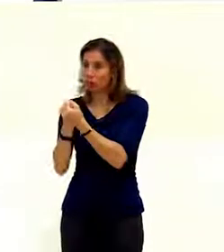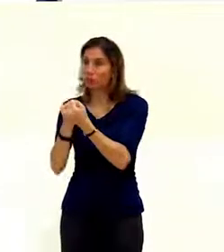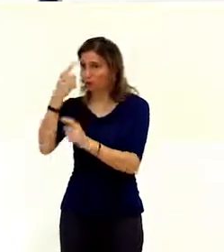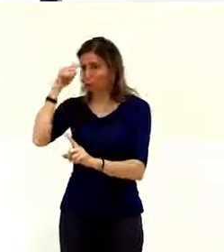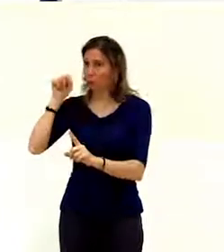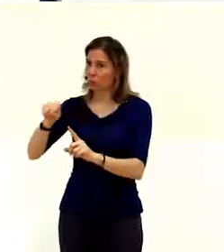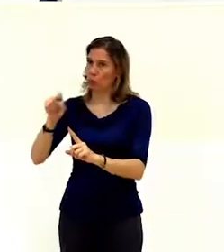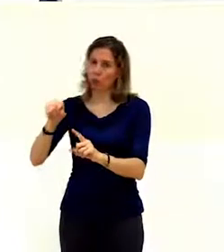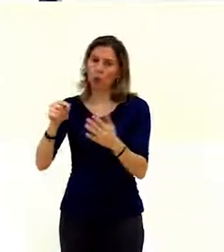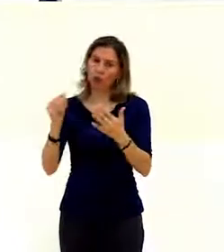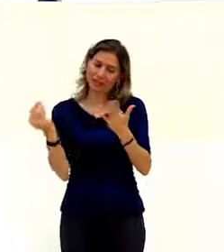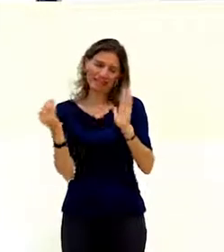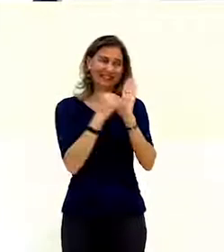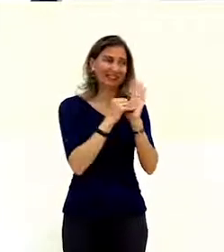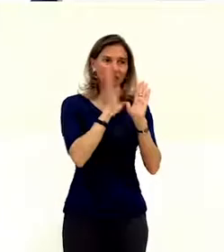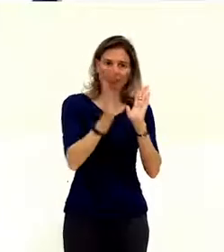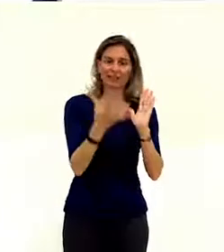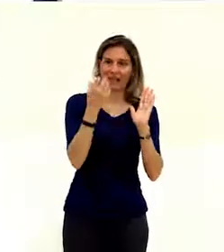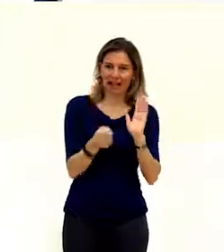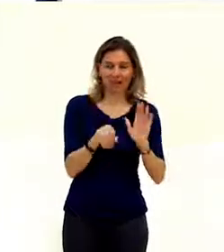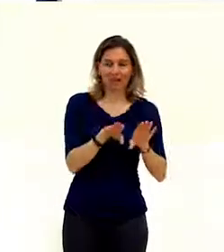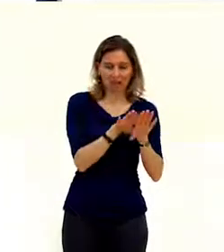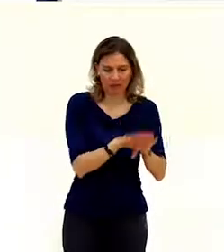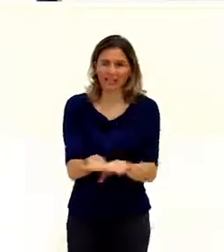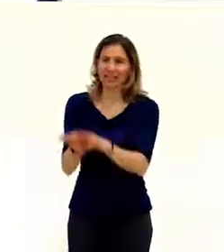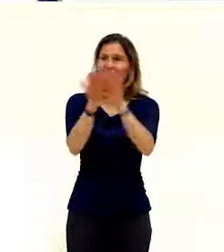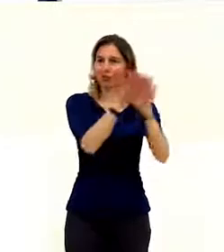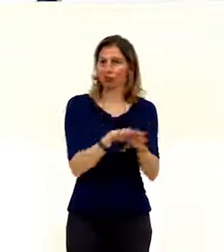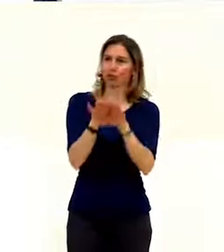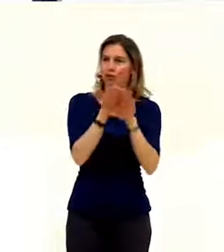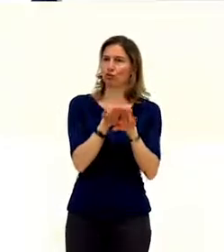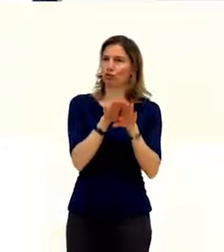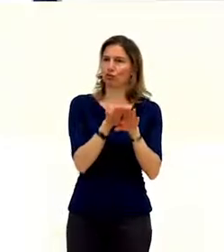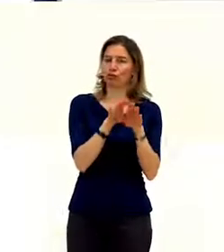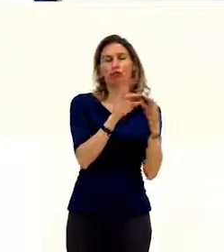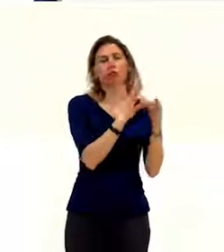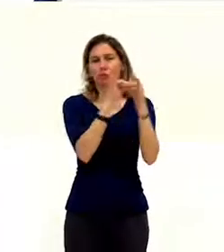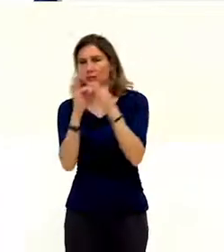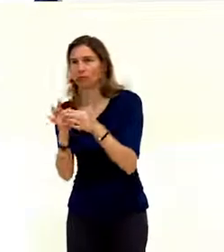of that insertion of standards as a quality assurance.